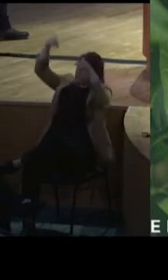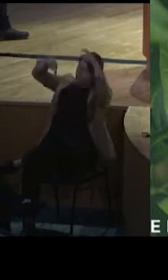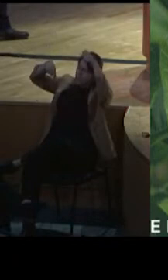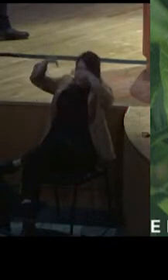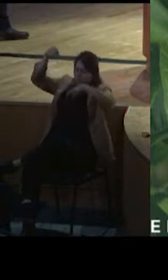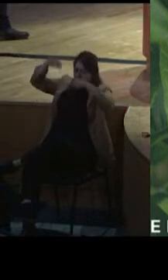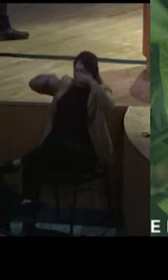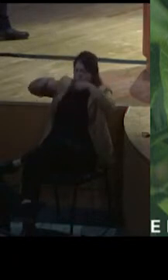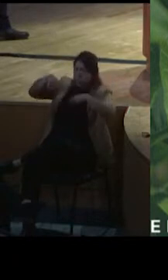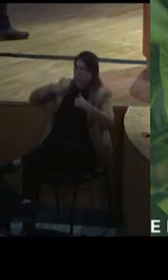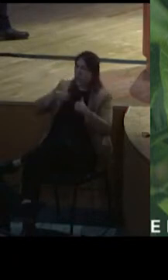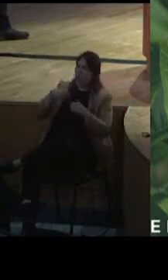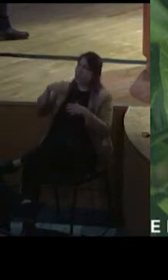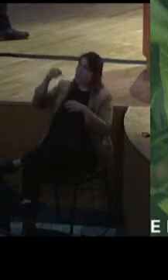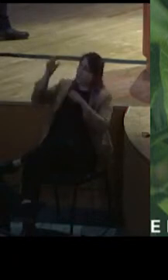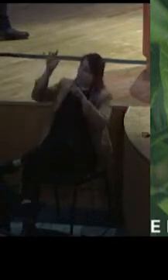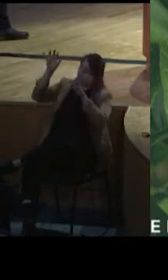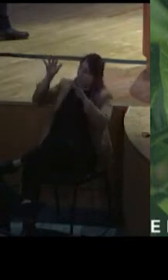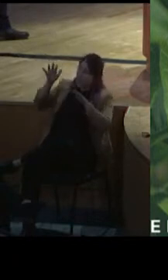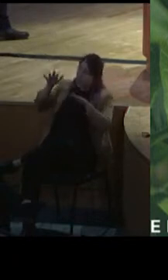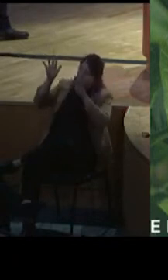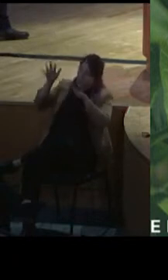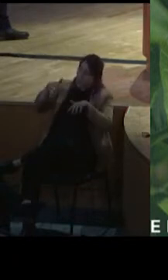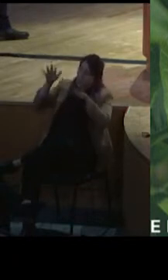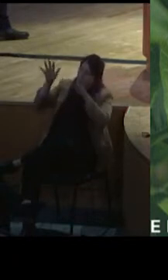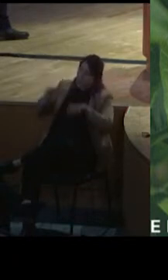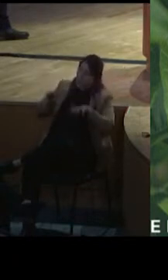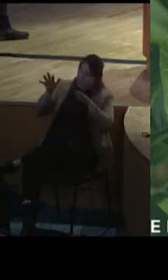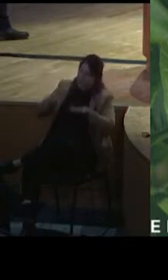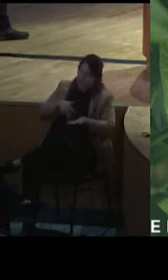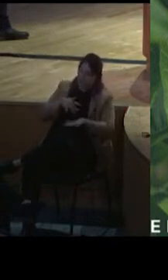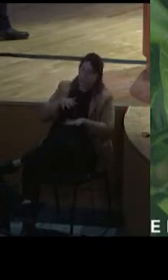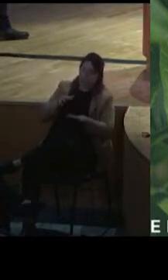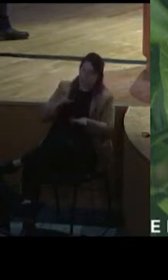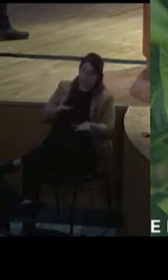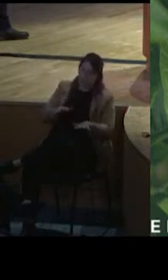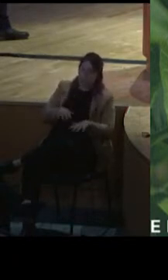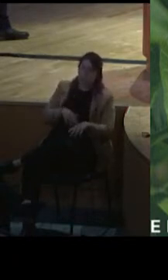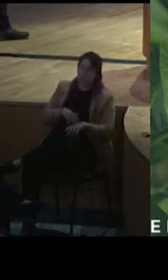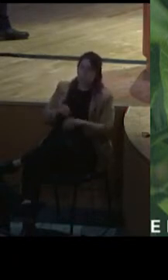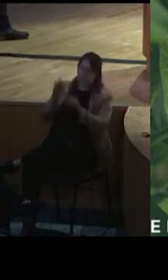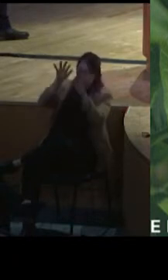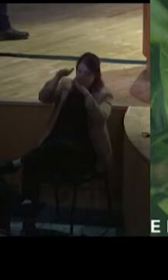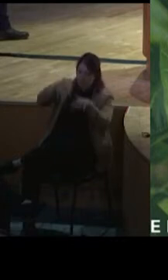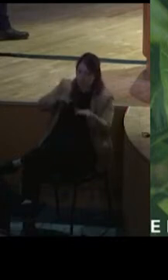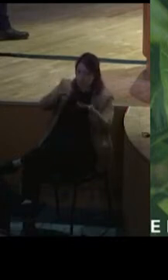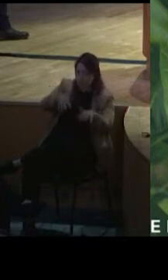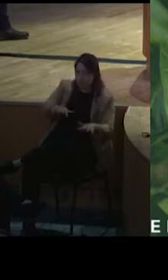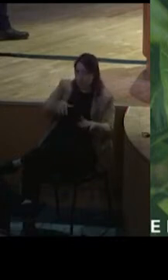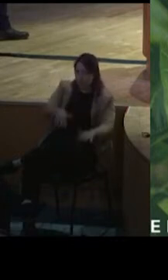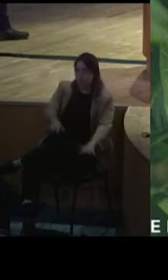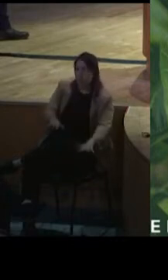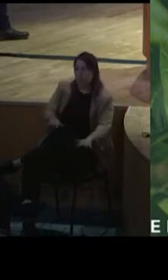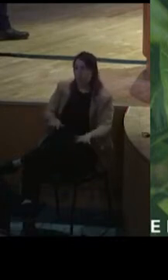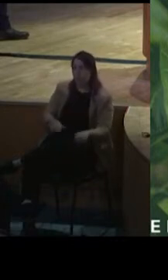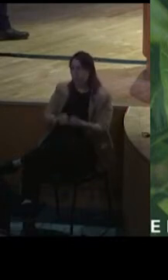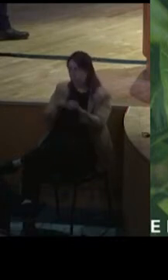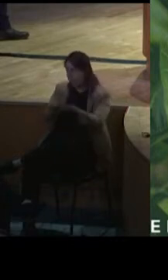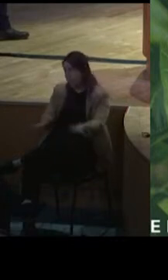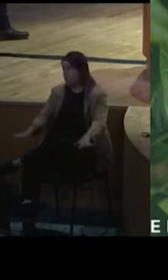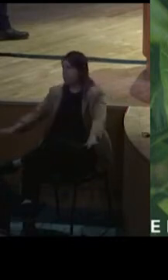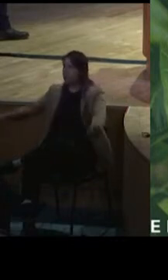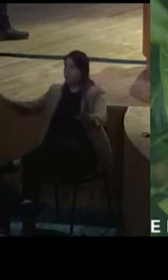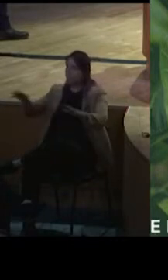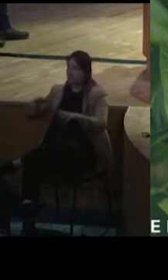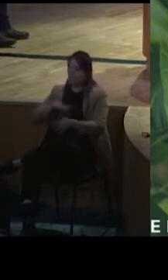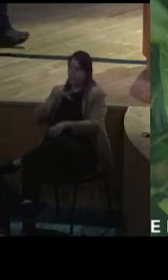precipitation happens, rain falls, goes down into a waterfall, cuts down into a stream, cuts through the land and goes out into the ocean at